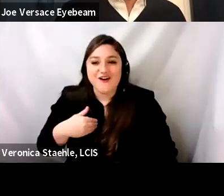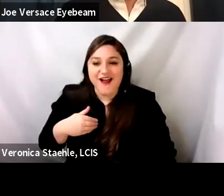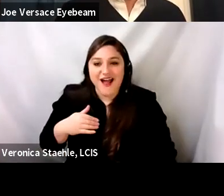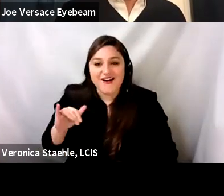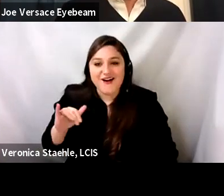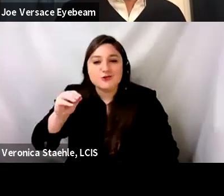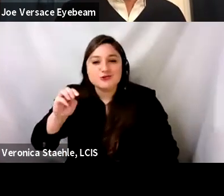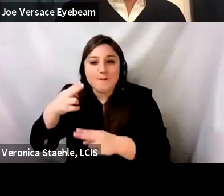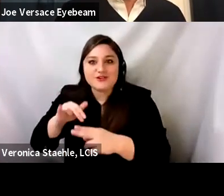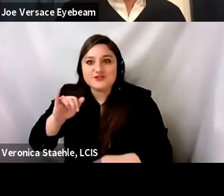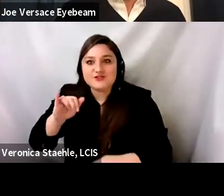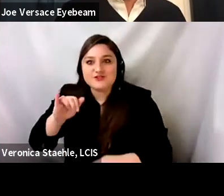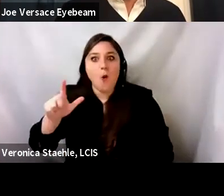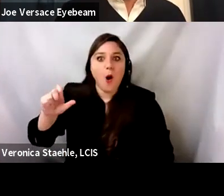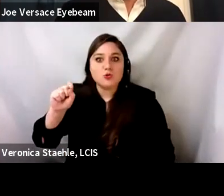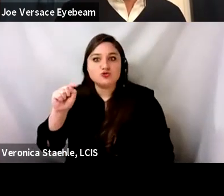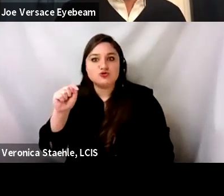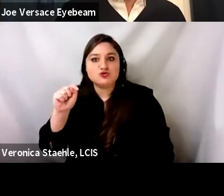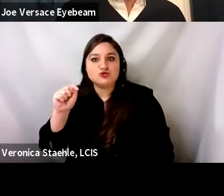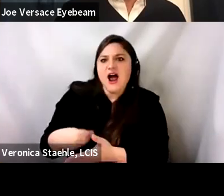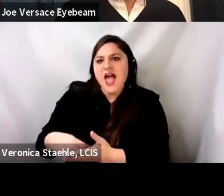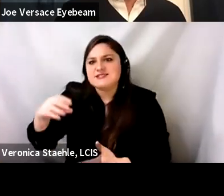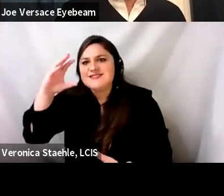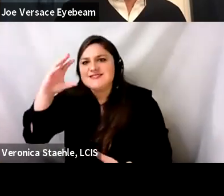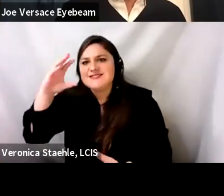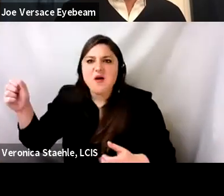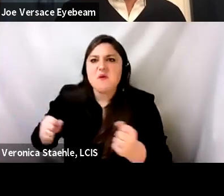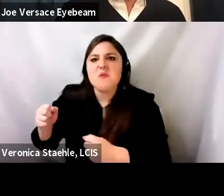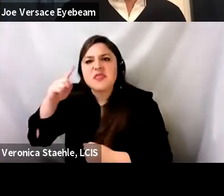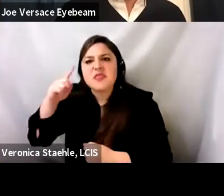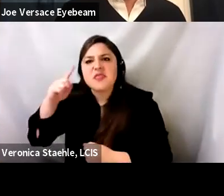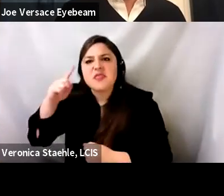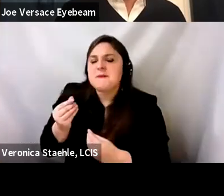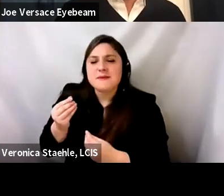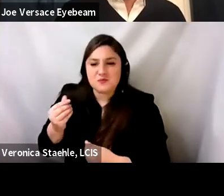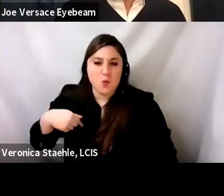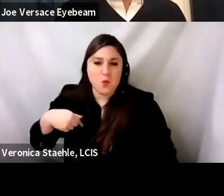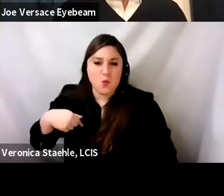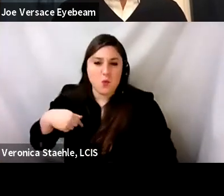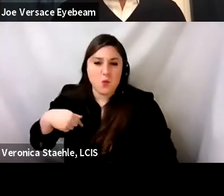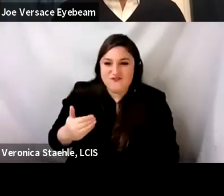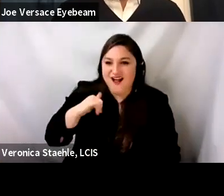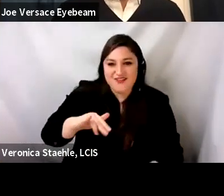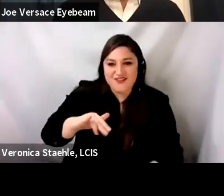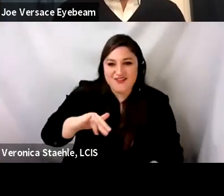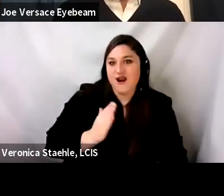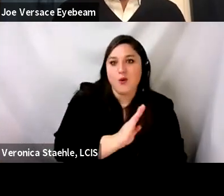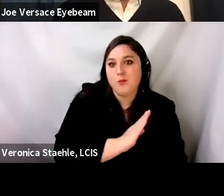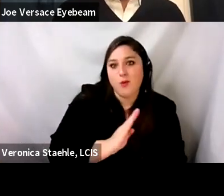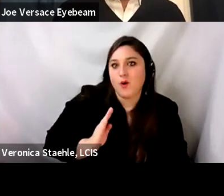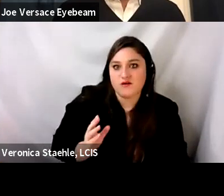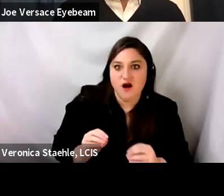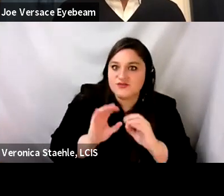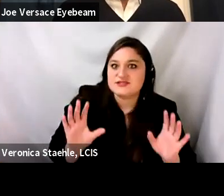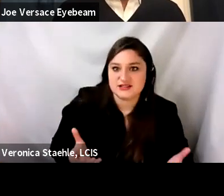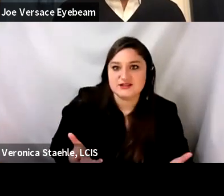so, like I said, we've been sort of lucky in terms of ad hoc some folks that the